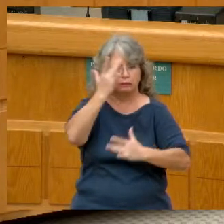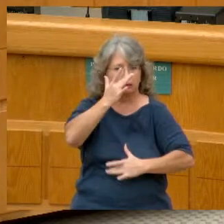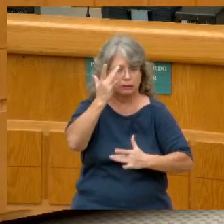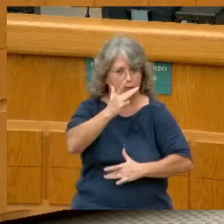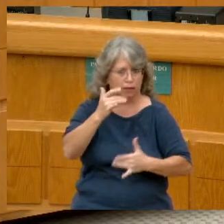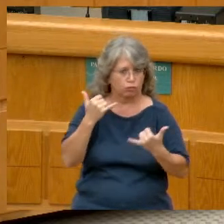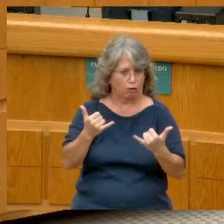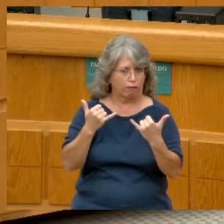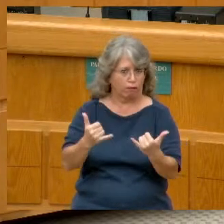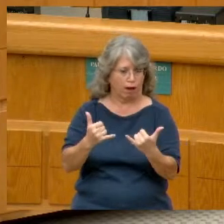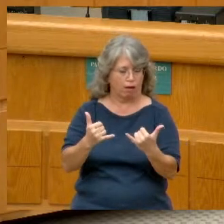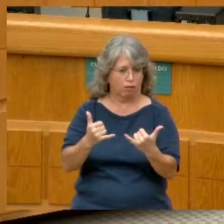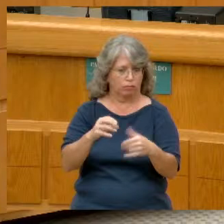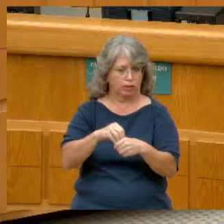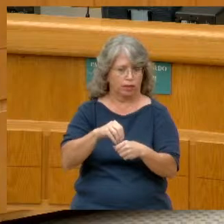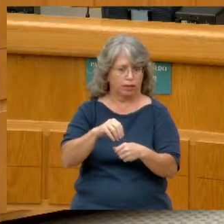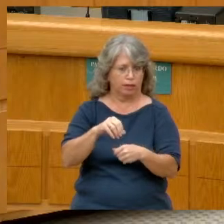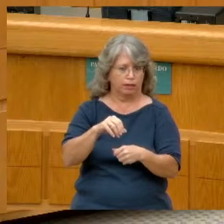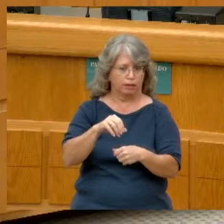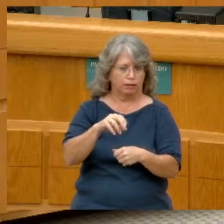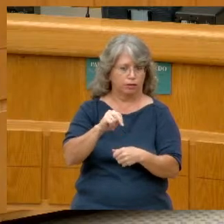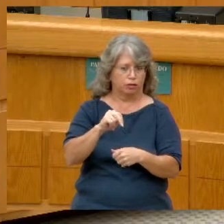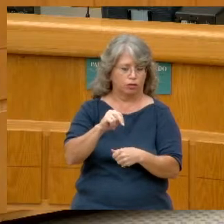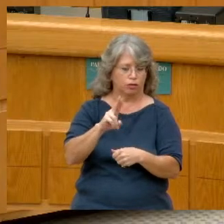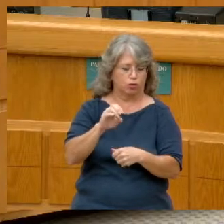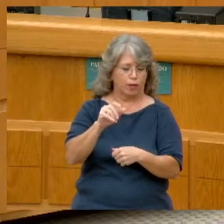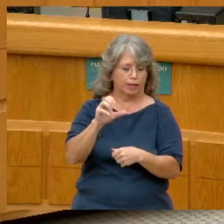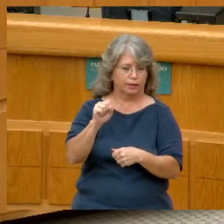COVID-19 in Nueces County. Next slide.